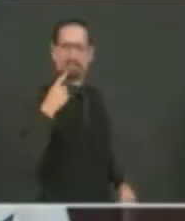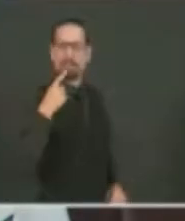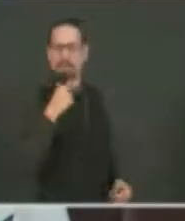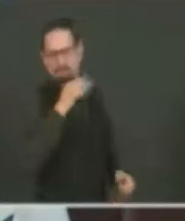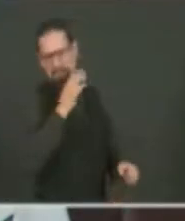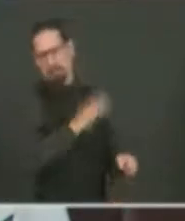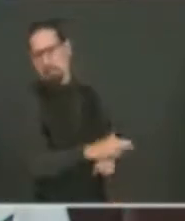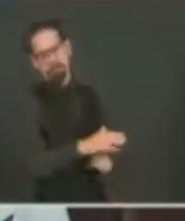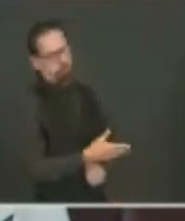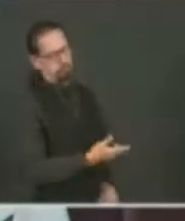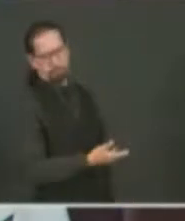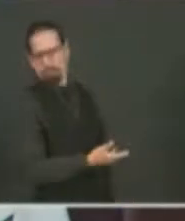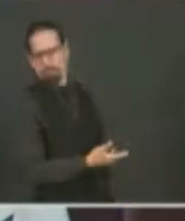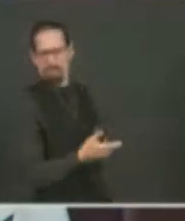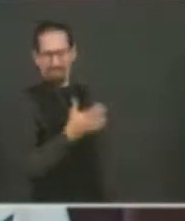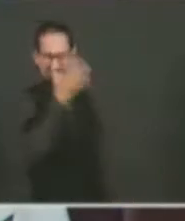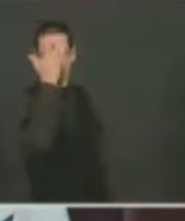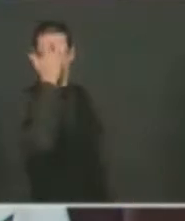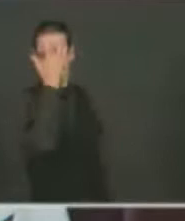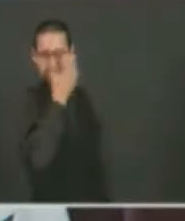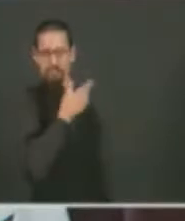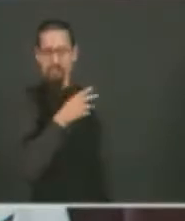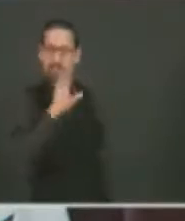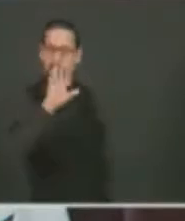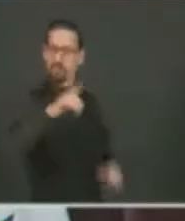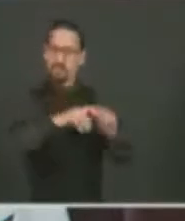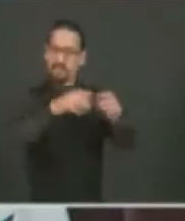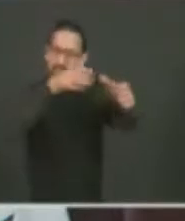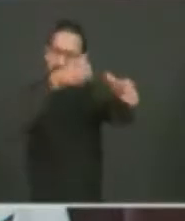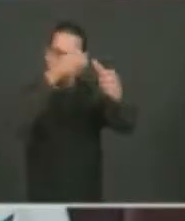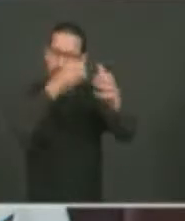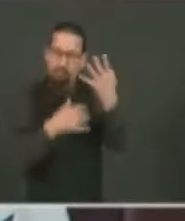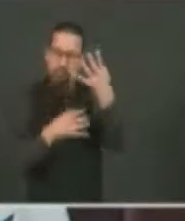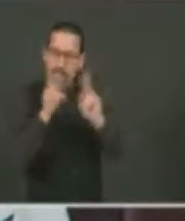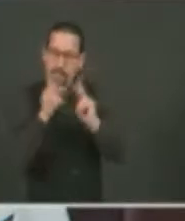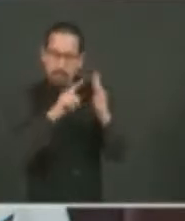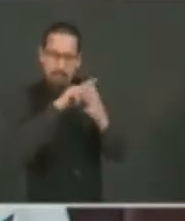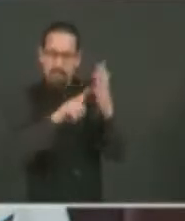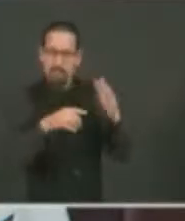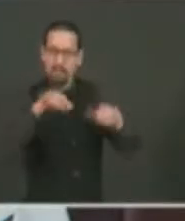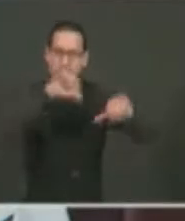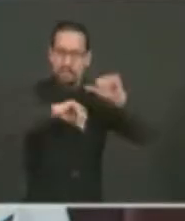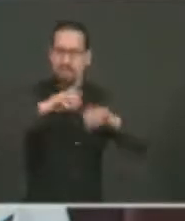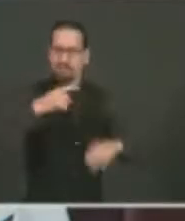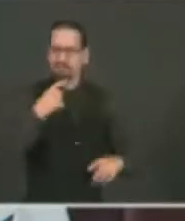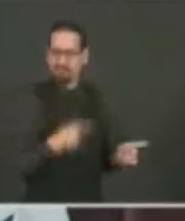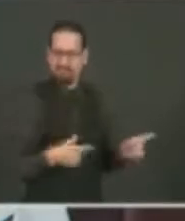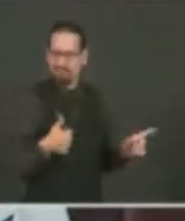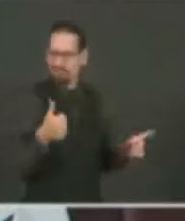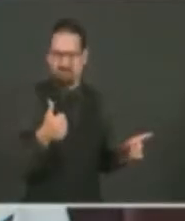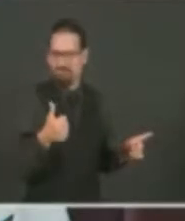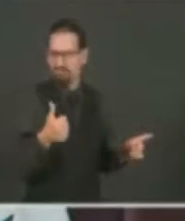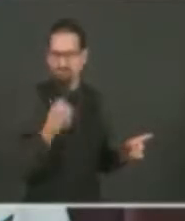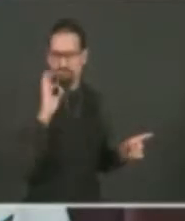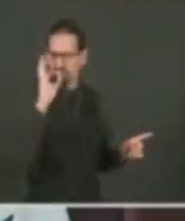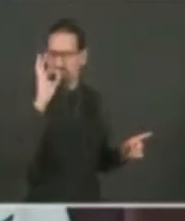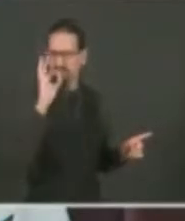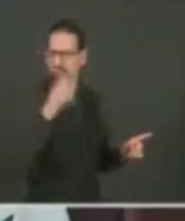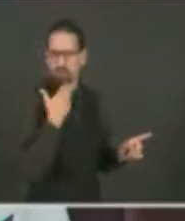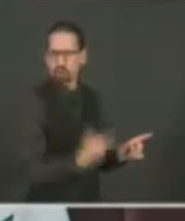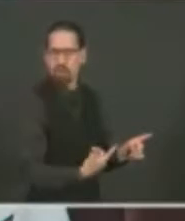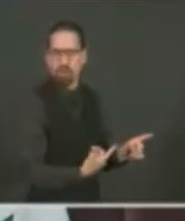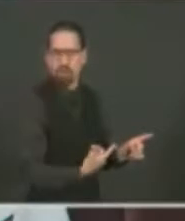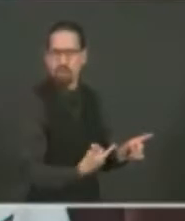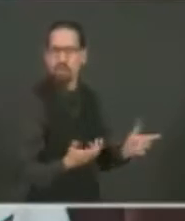is, under the right set of circumstances. So I would encourage you to go and use